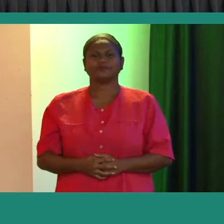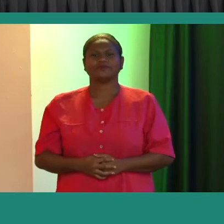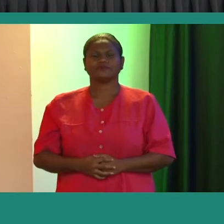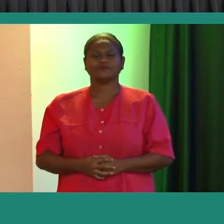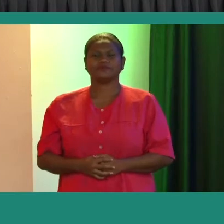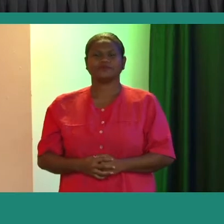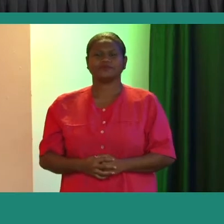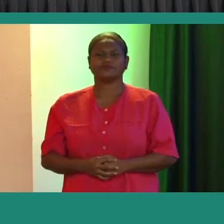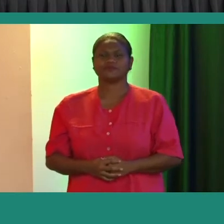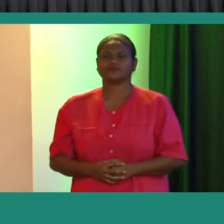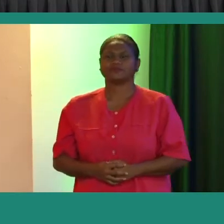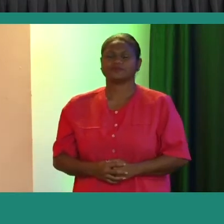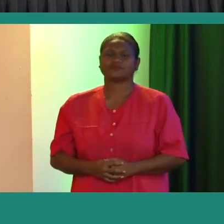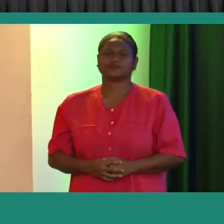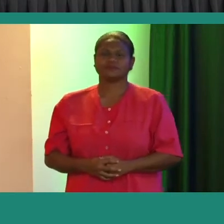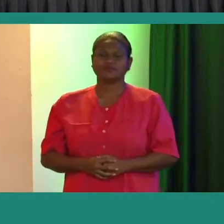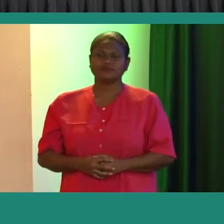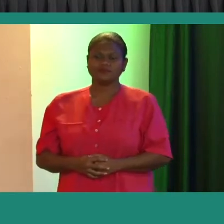Yeah, So